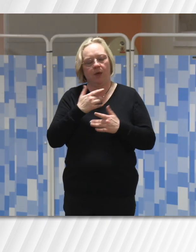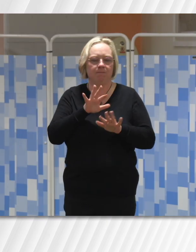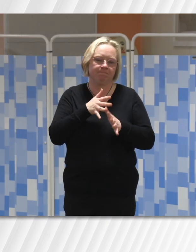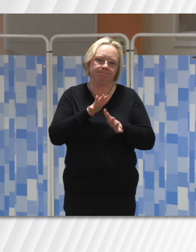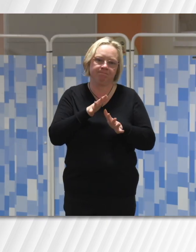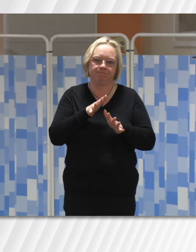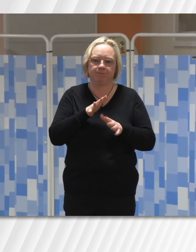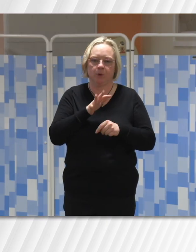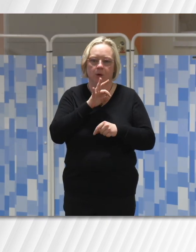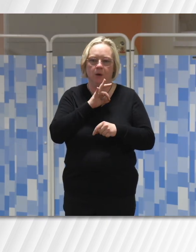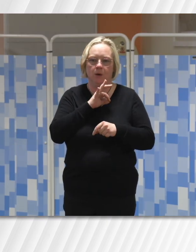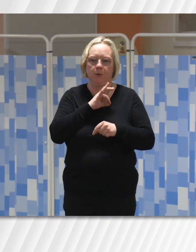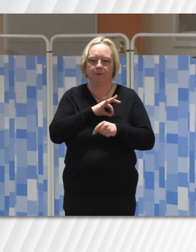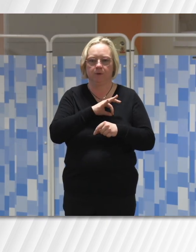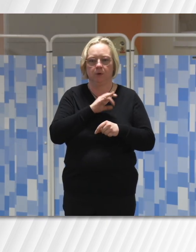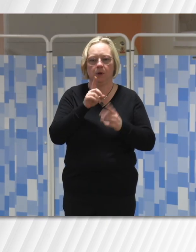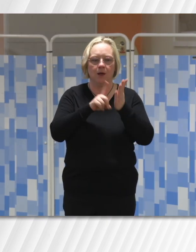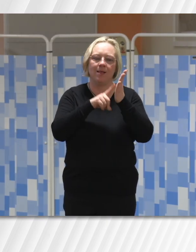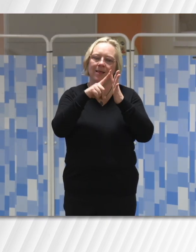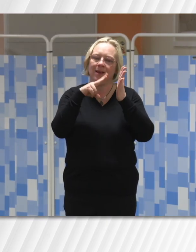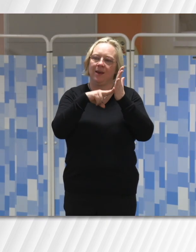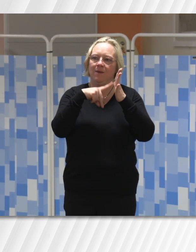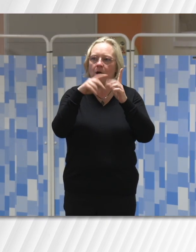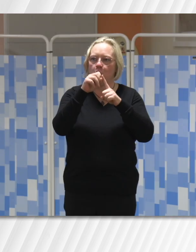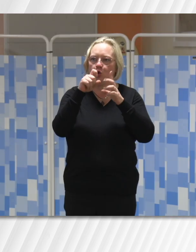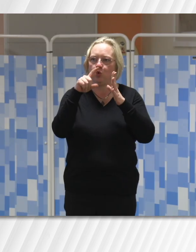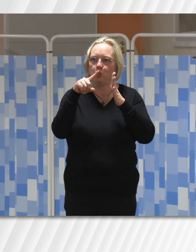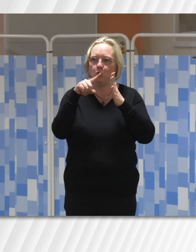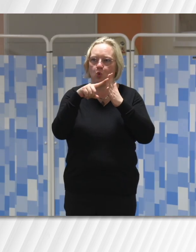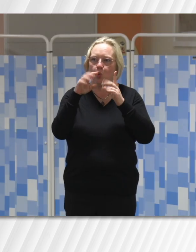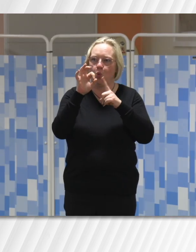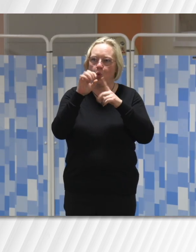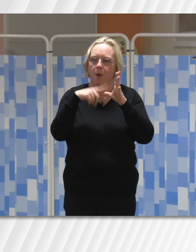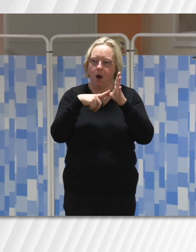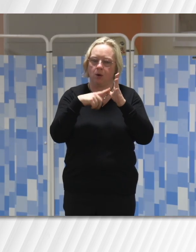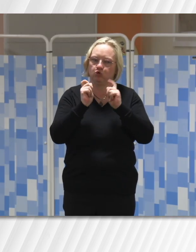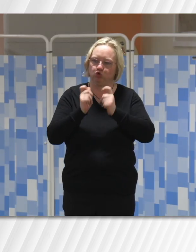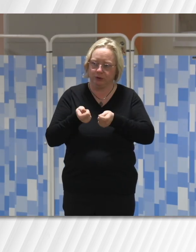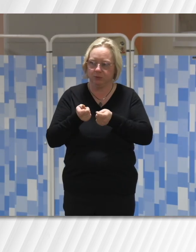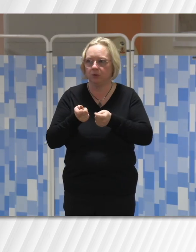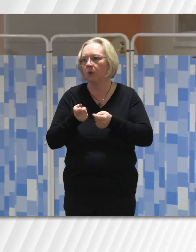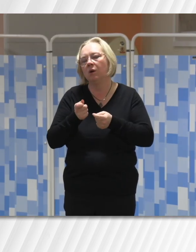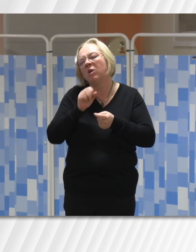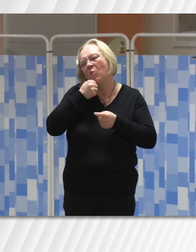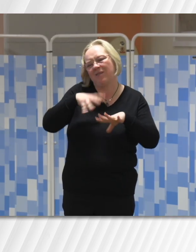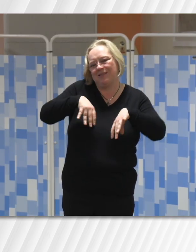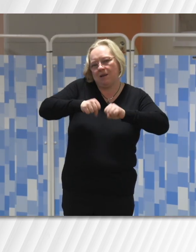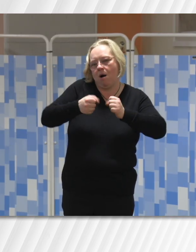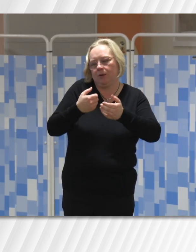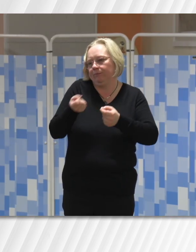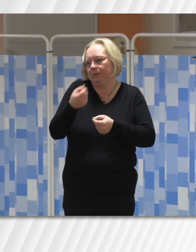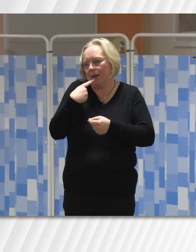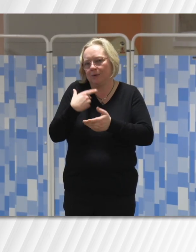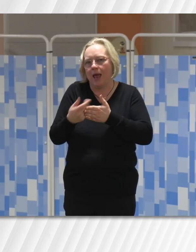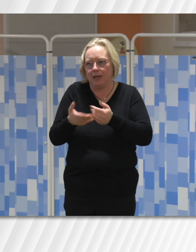person would benefit from levodopa treatment, they would start them on it rather than wait 9 months and then they've missed that